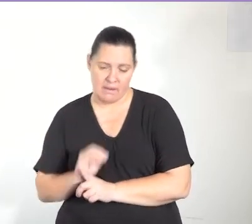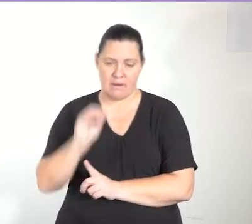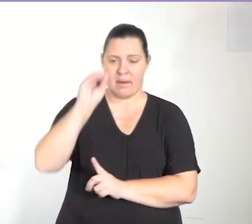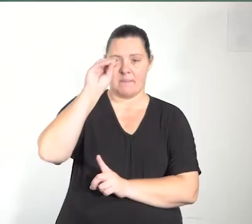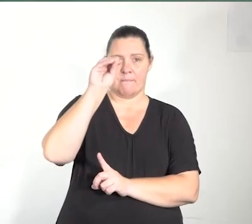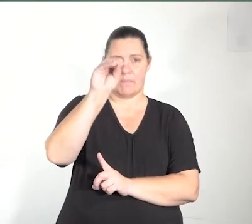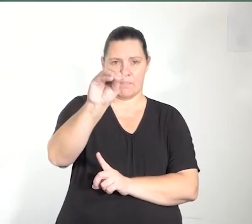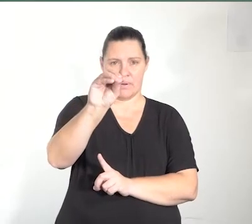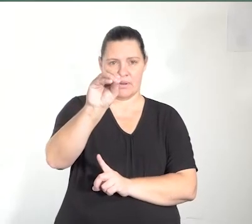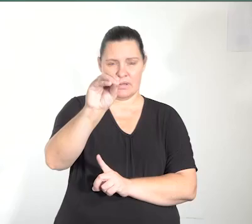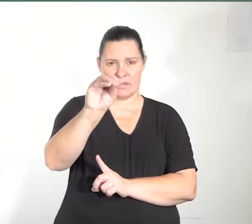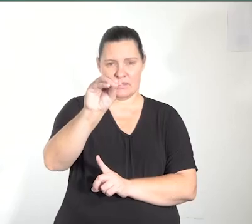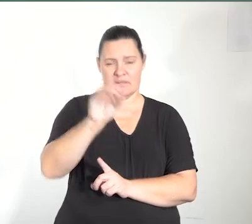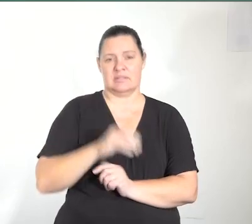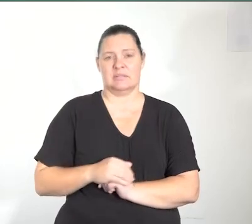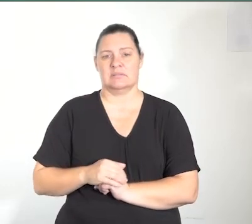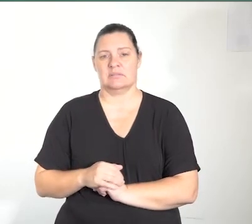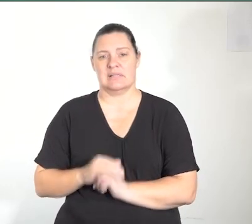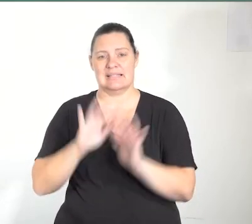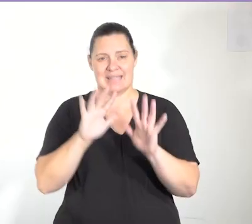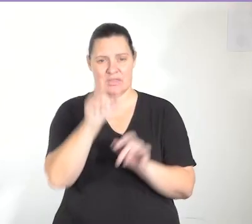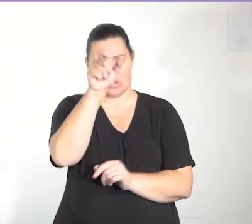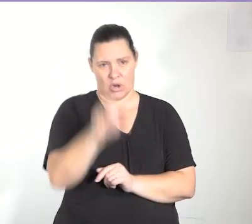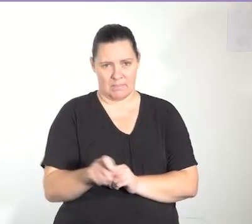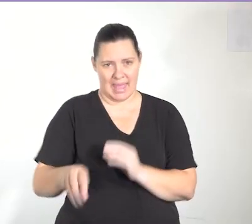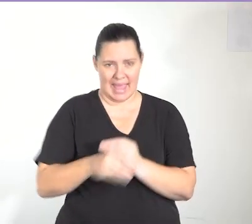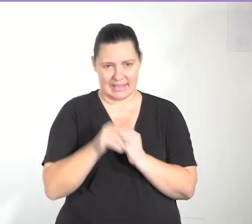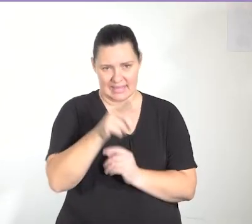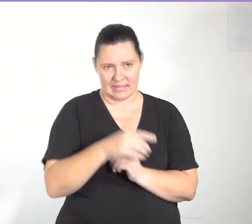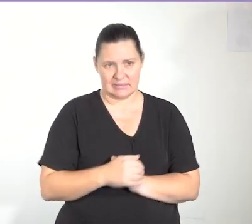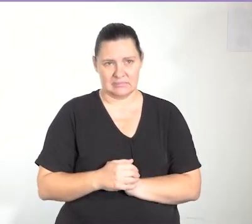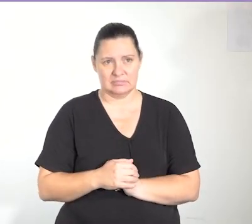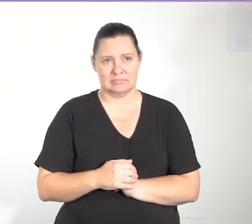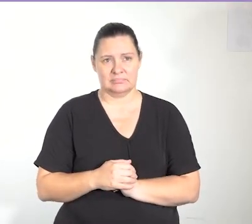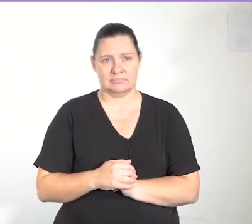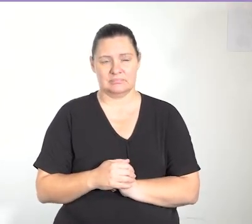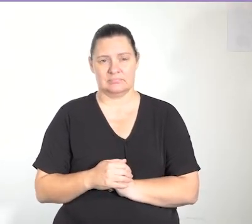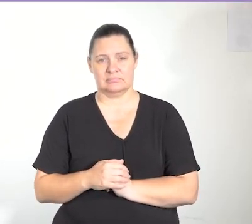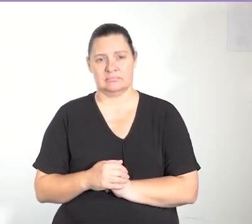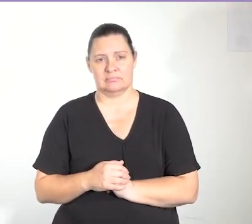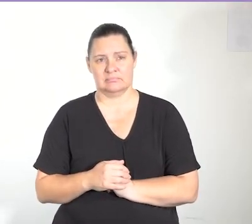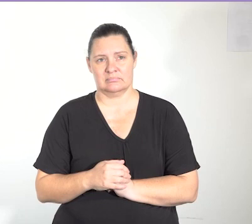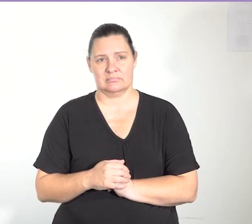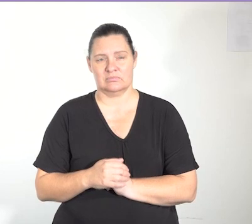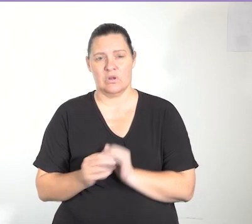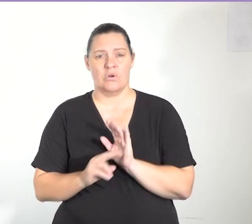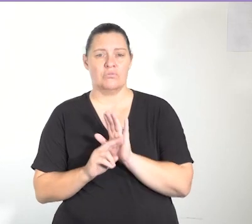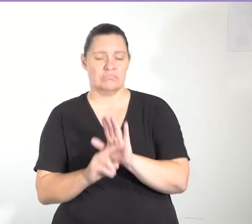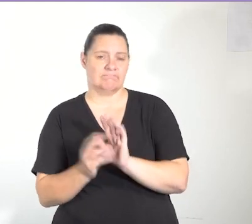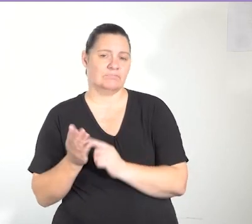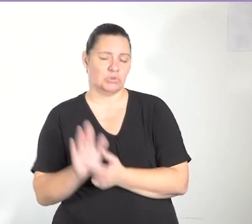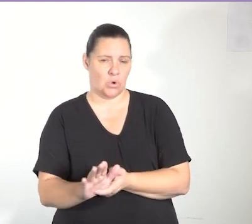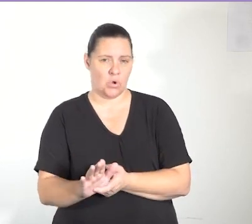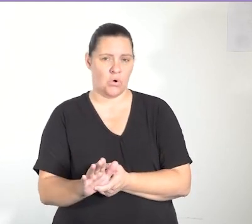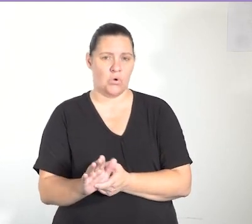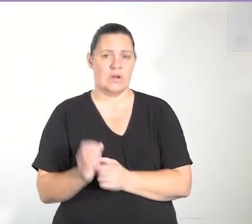10 cannot be in the ones column. It has to go on to the tens column. So I'm just going to write it here above to represent, to show